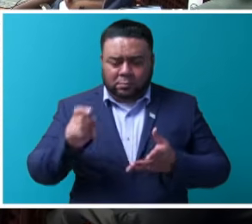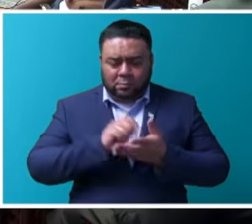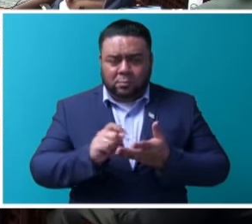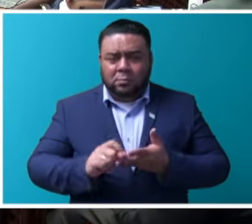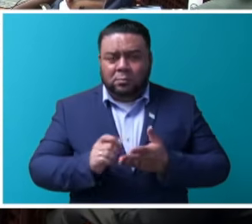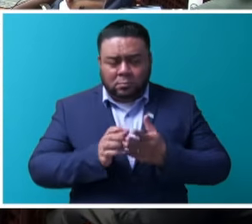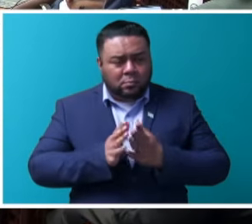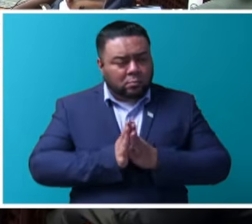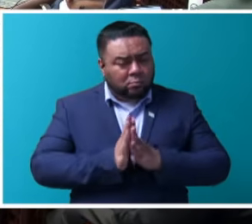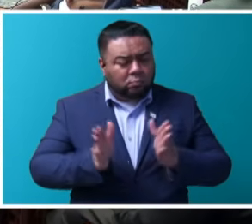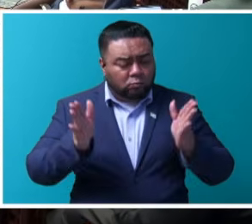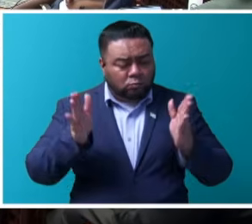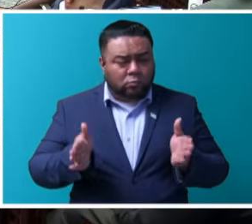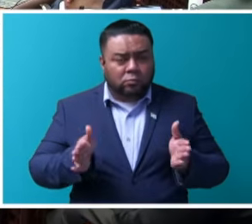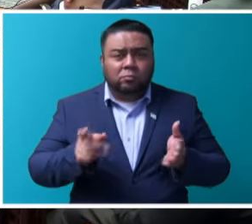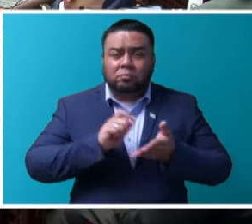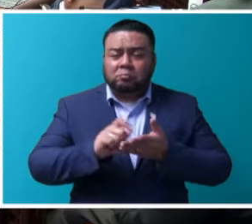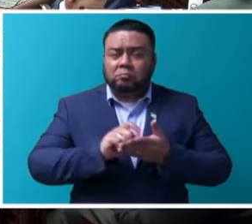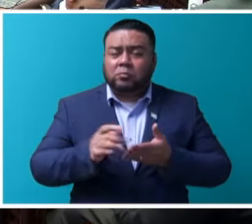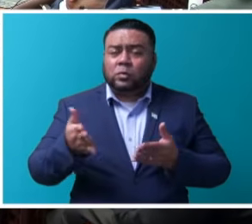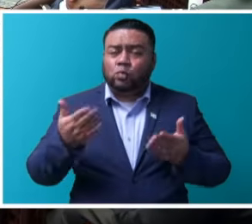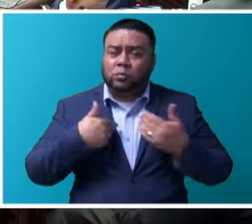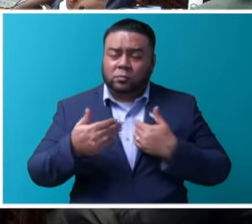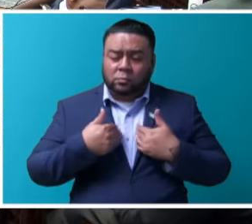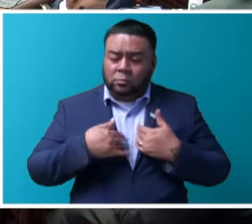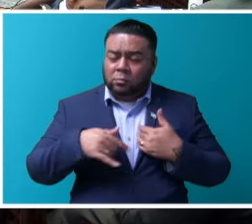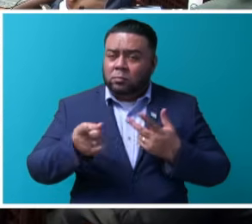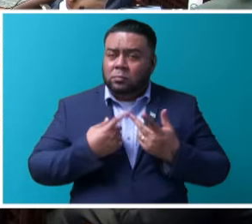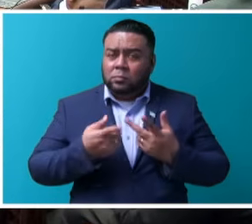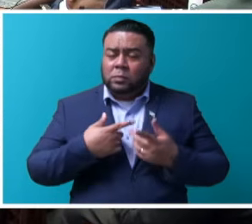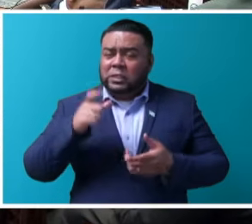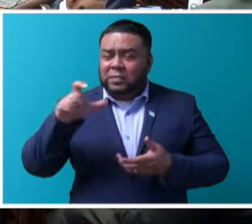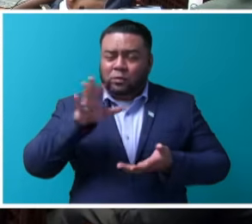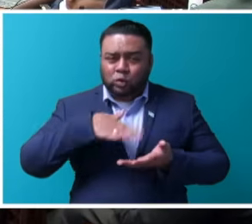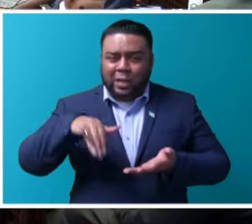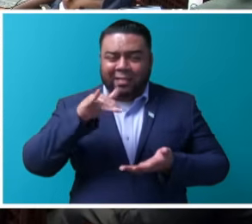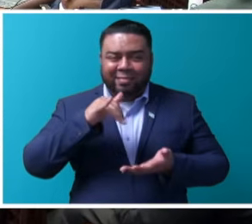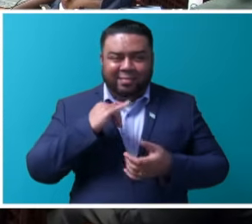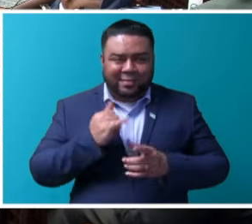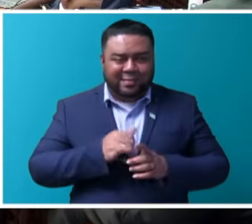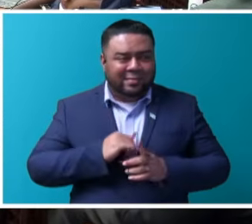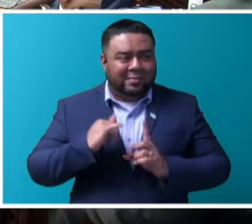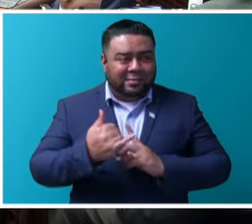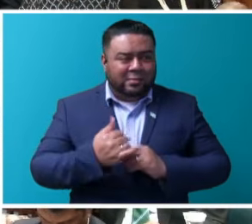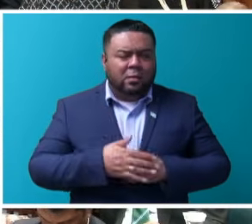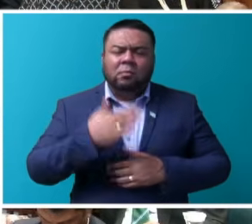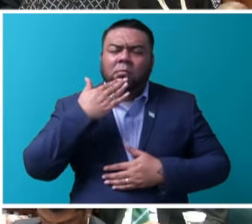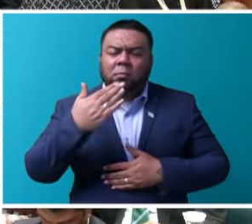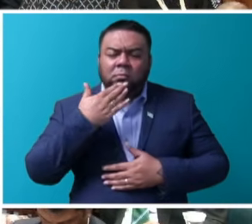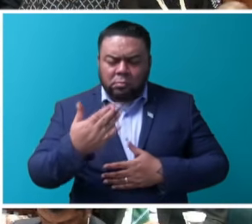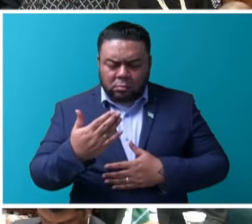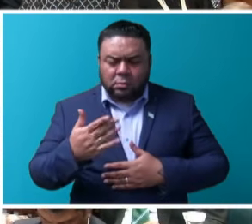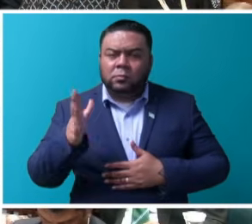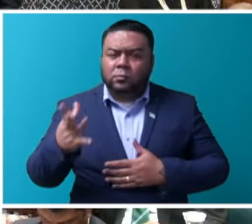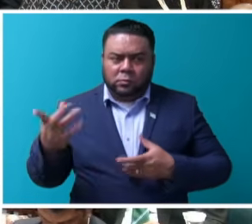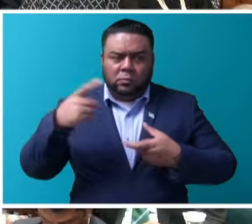bodies, and tertiary institutions, and civil societies. Thank you for